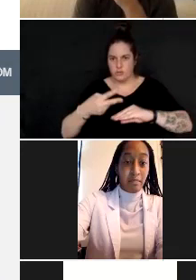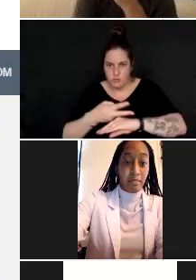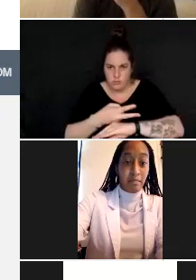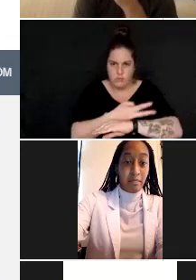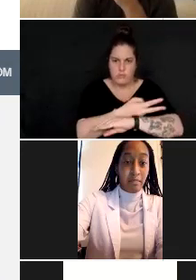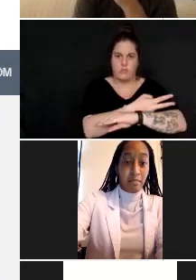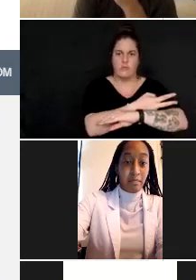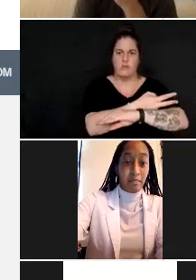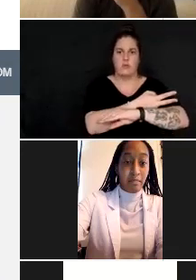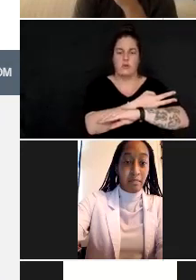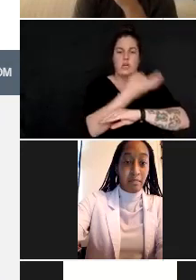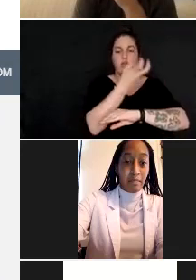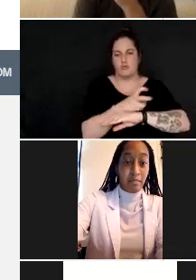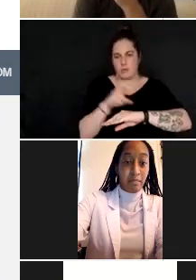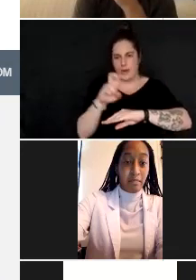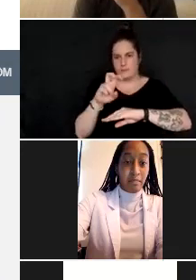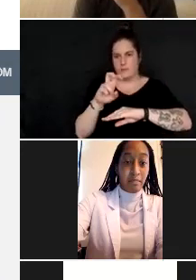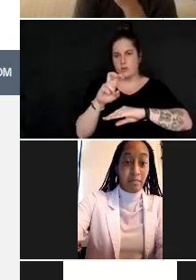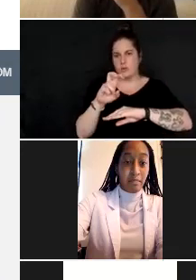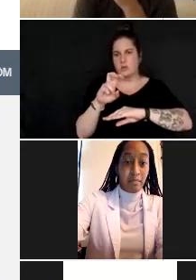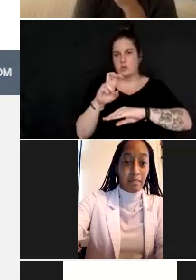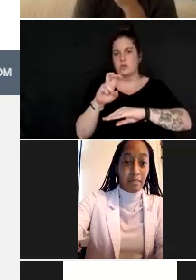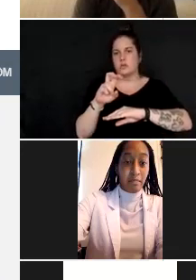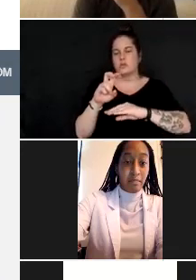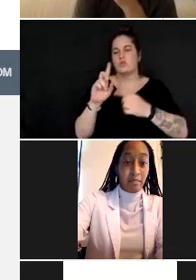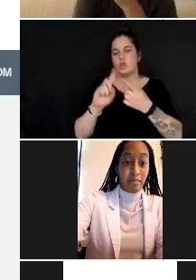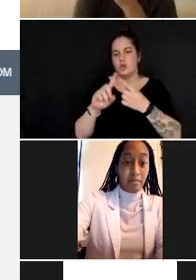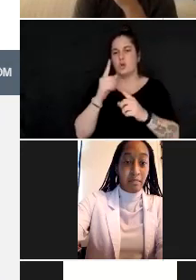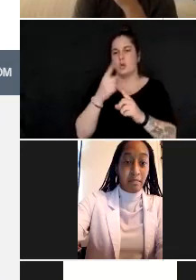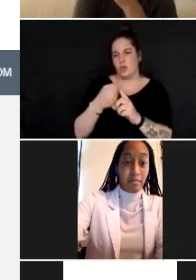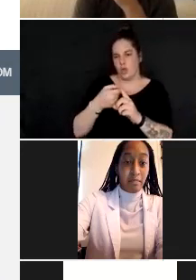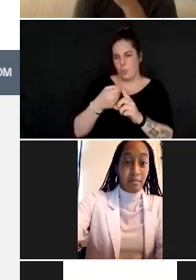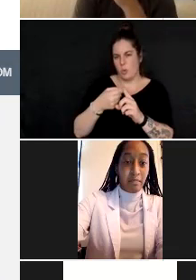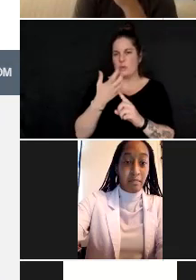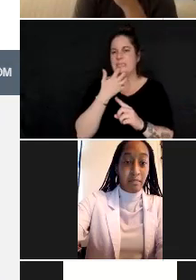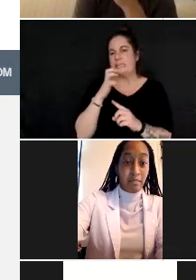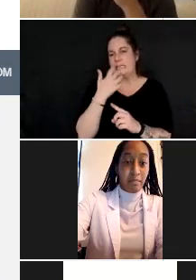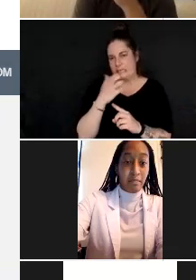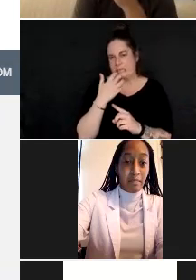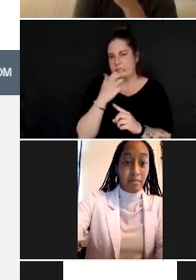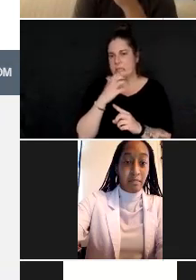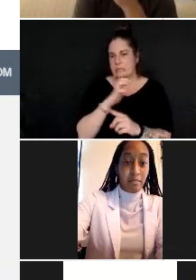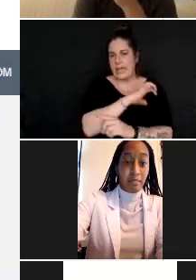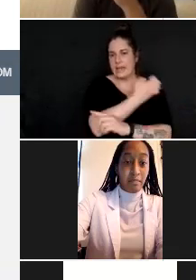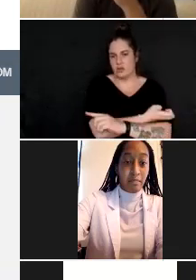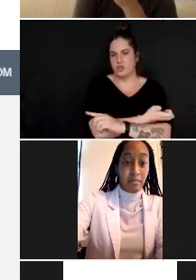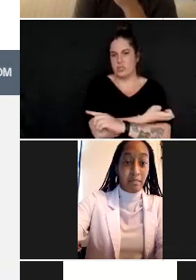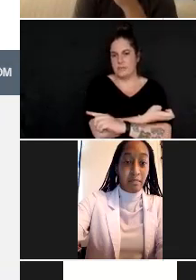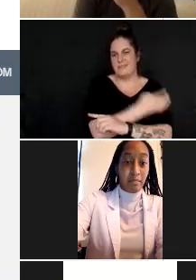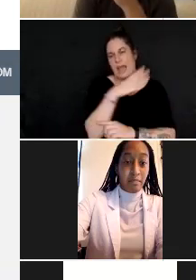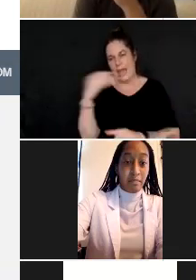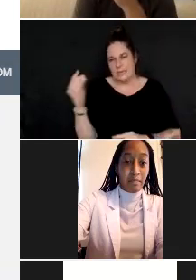gets transformed into thermal energy or heat, and also sound,